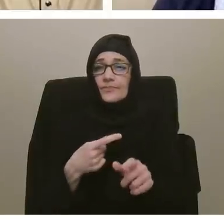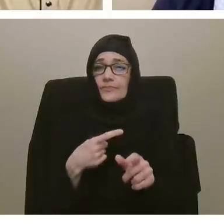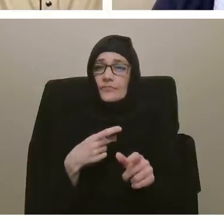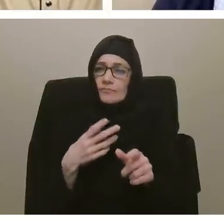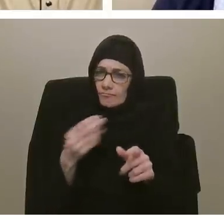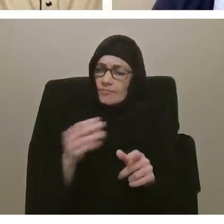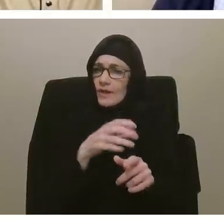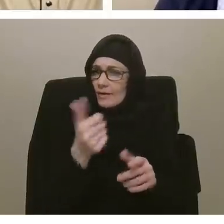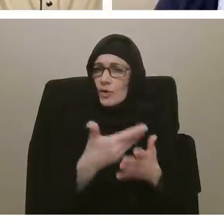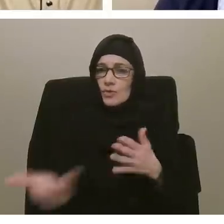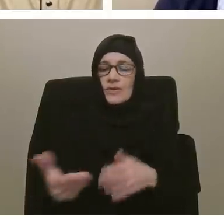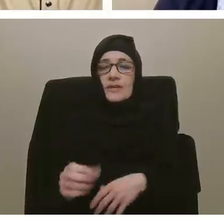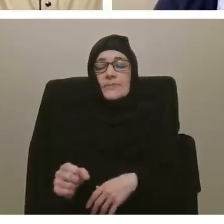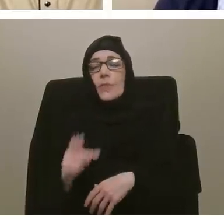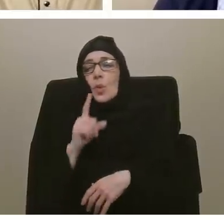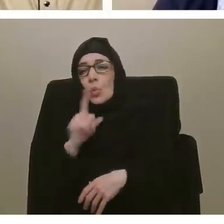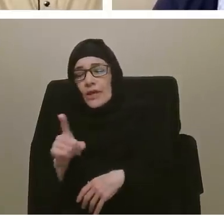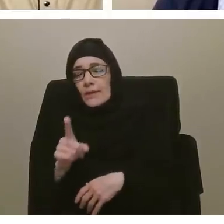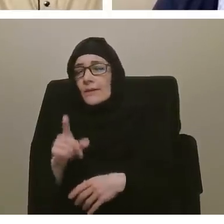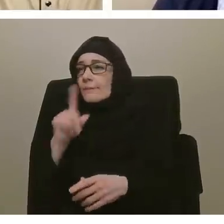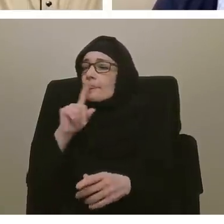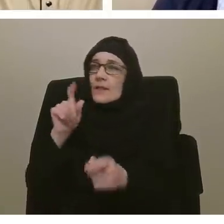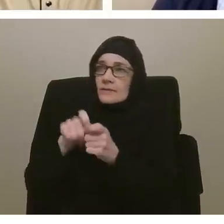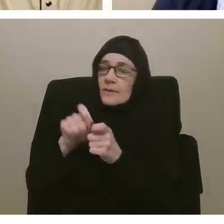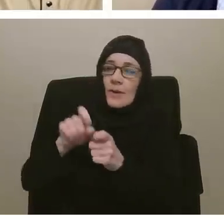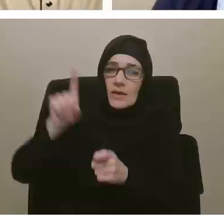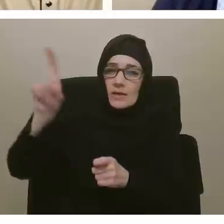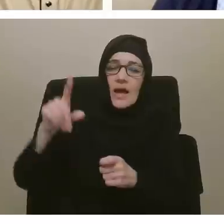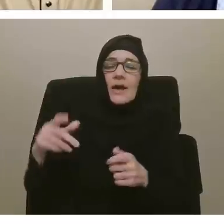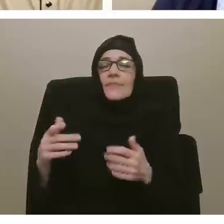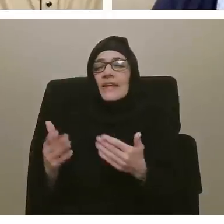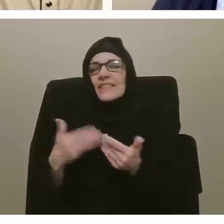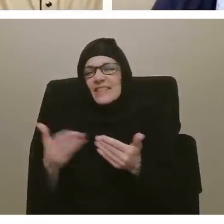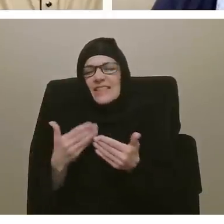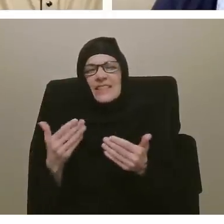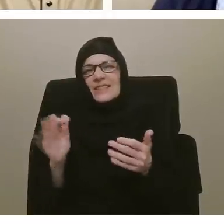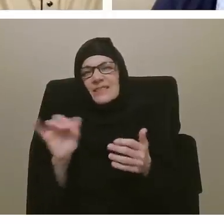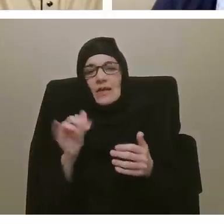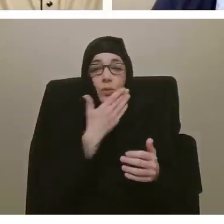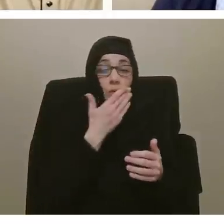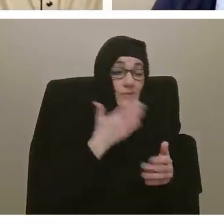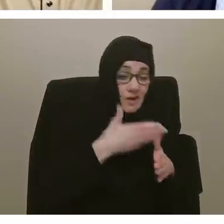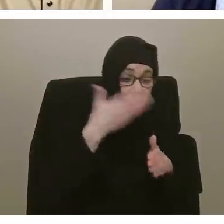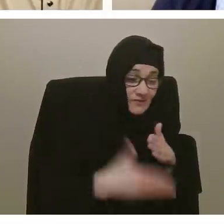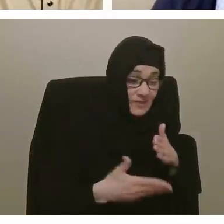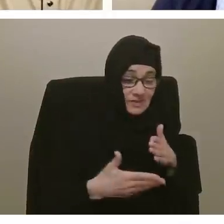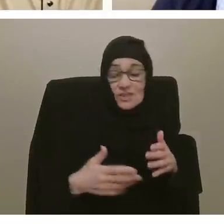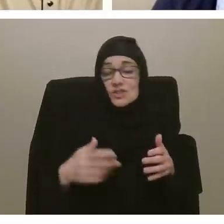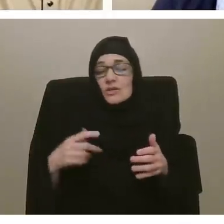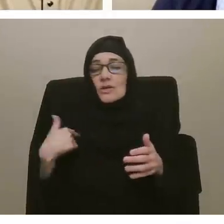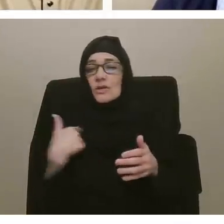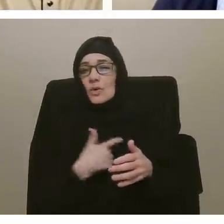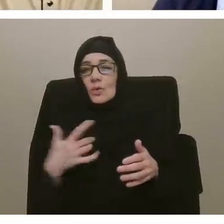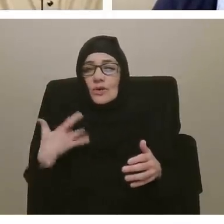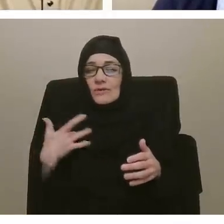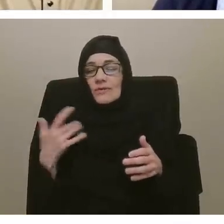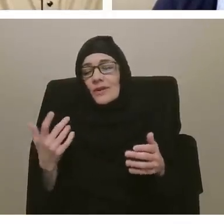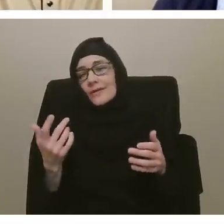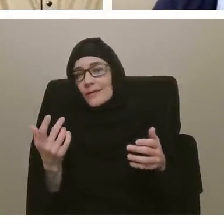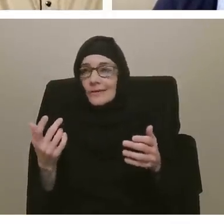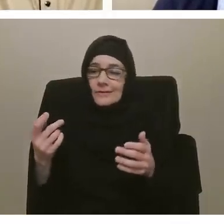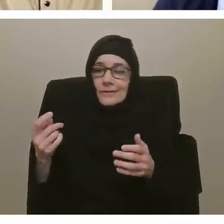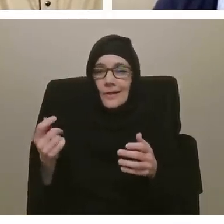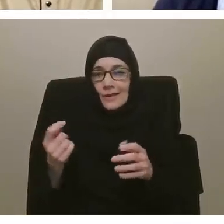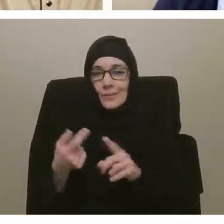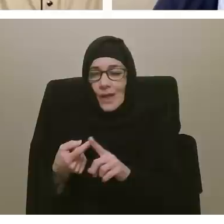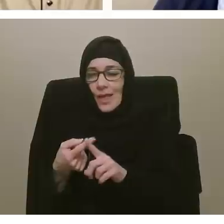You know, and the reality is, SubhanAllah, that it's very easy to kind of fall off now, right? But, you know, the way that you ensure is just like right